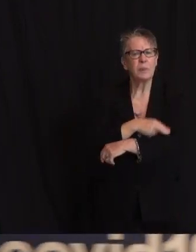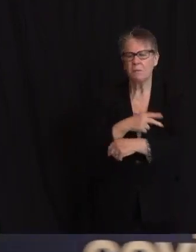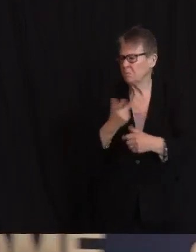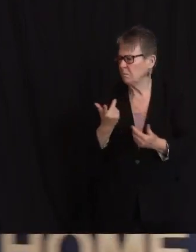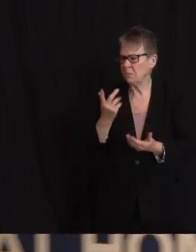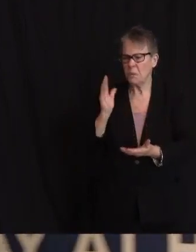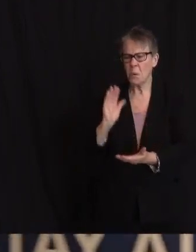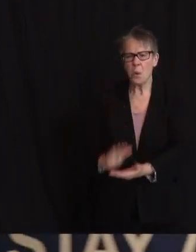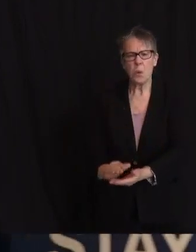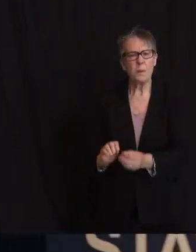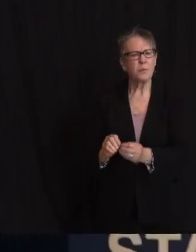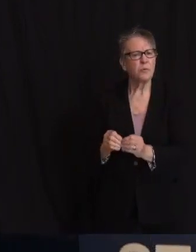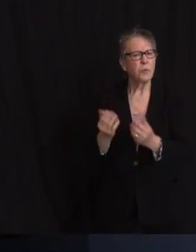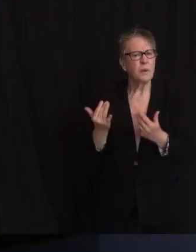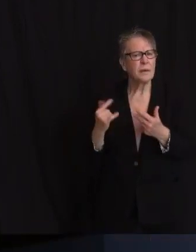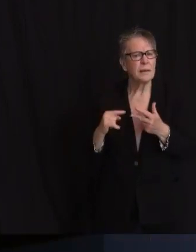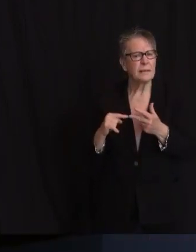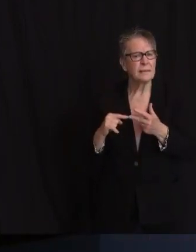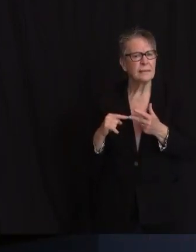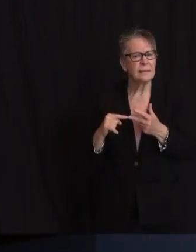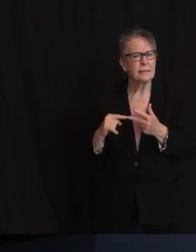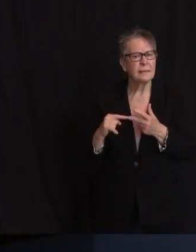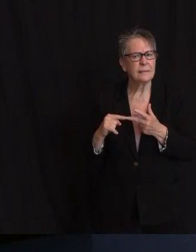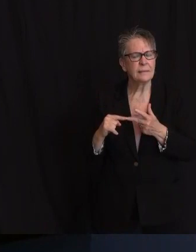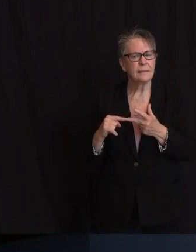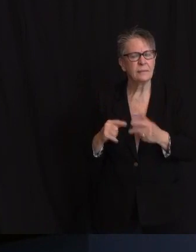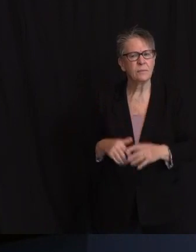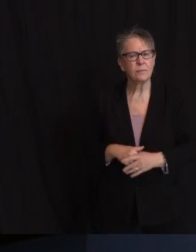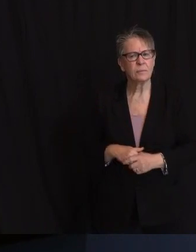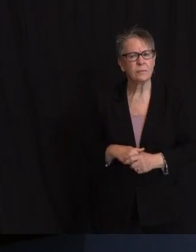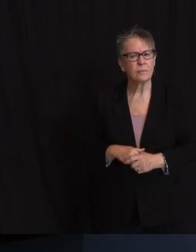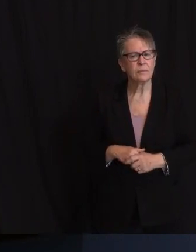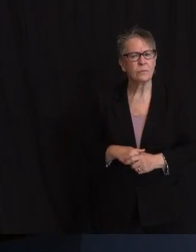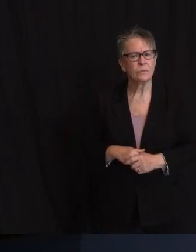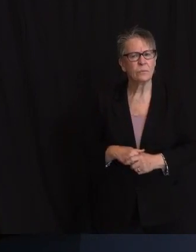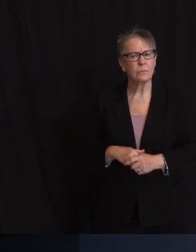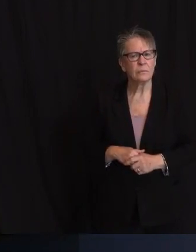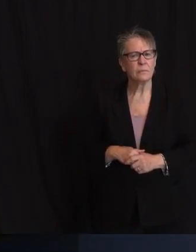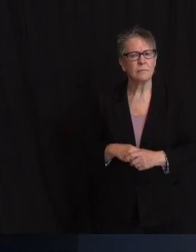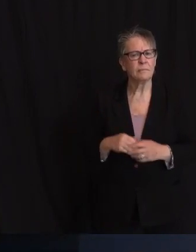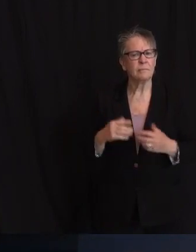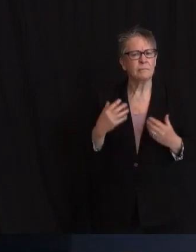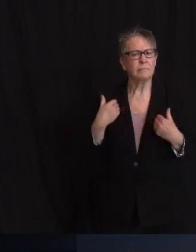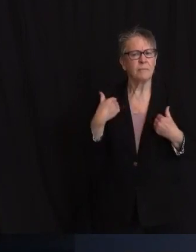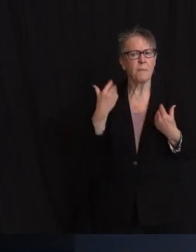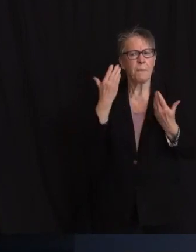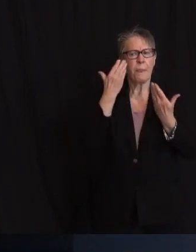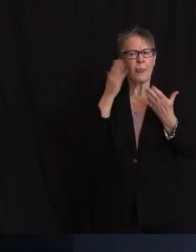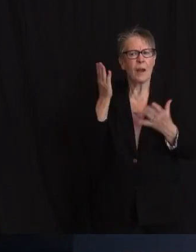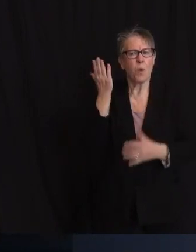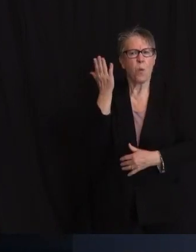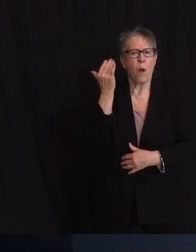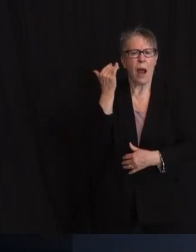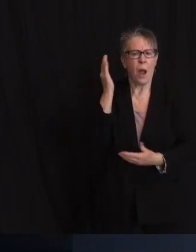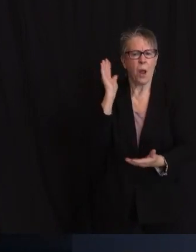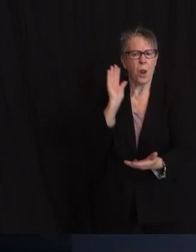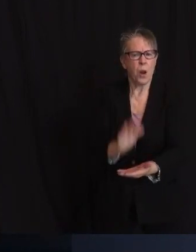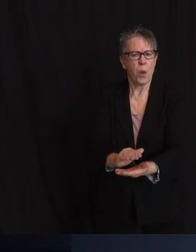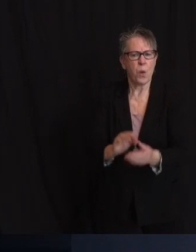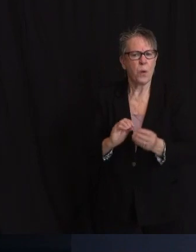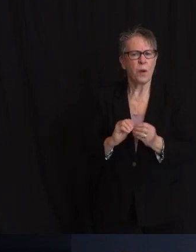I don't know the specifics as to why that might be the case. Certainly, this is affecting different facilities in a variety of ways for different reasons, everything